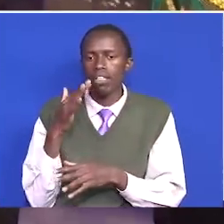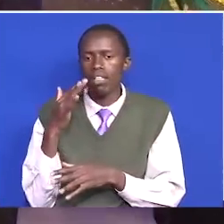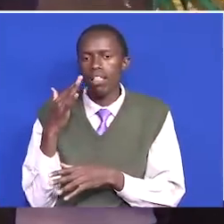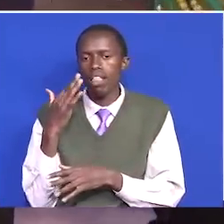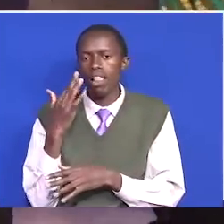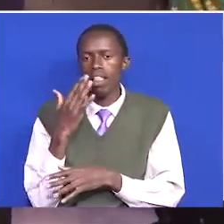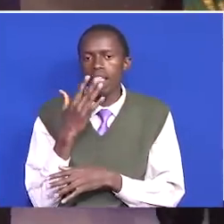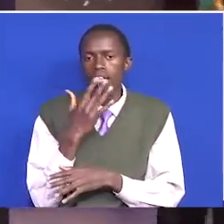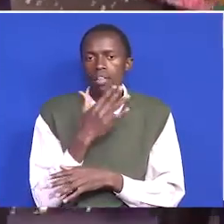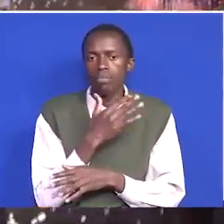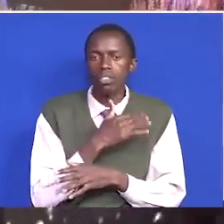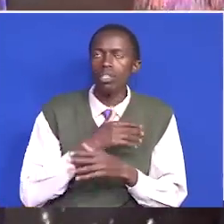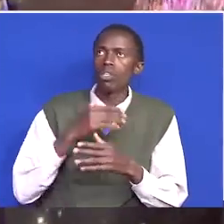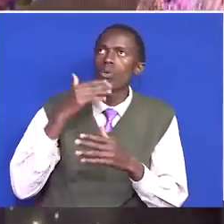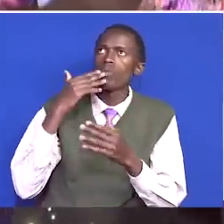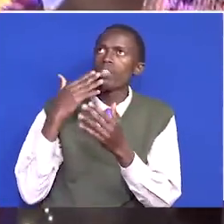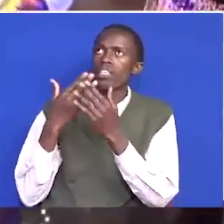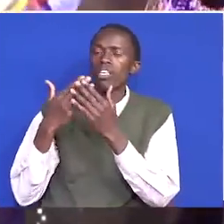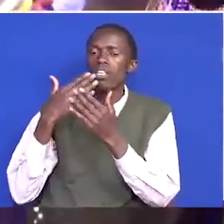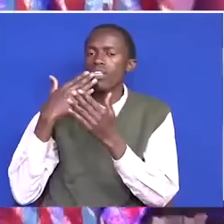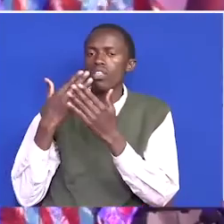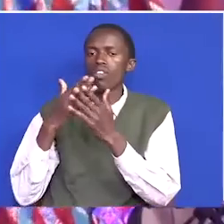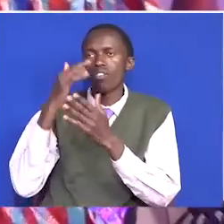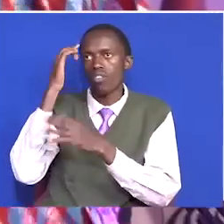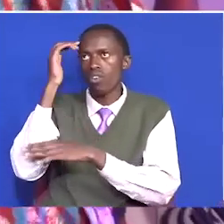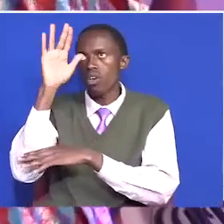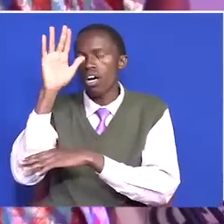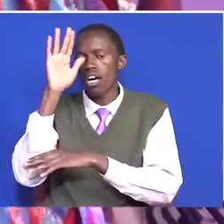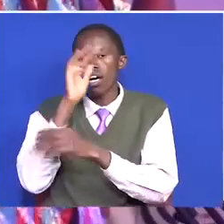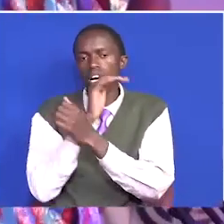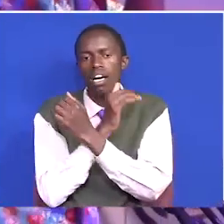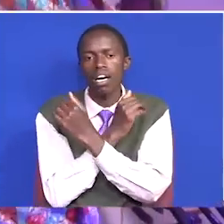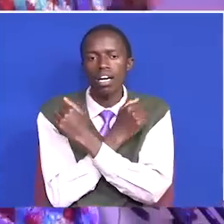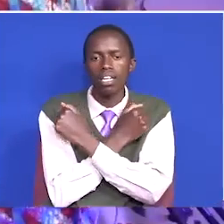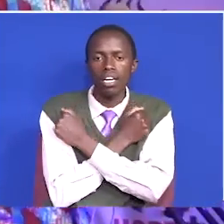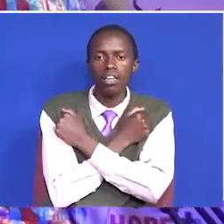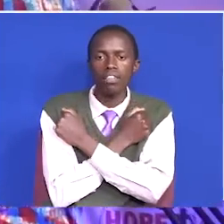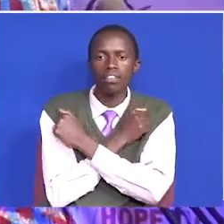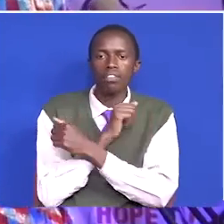Yeah. We thank you for your love.